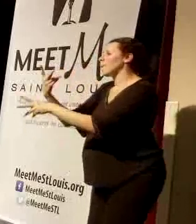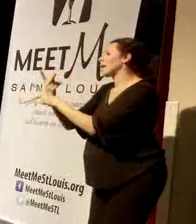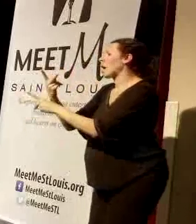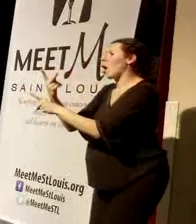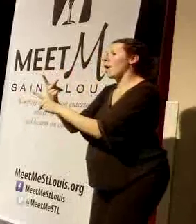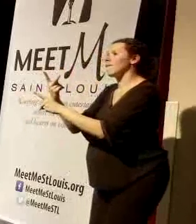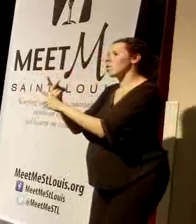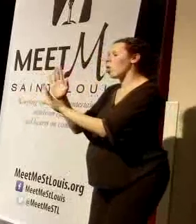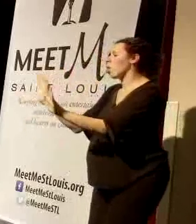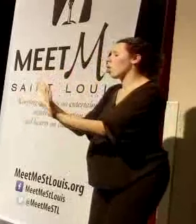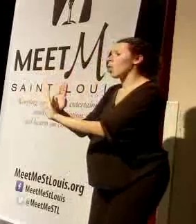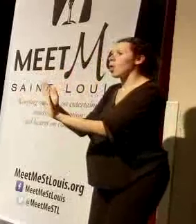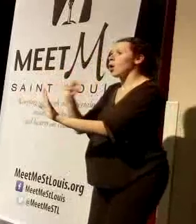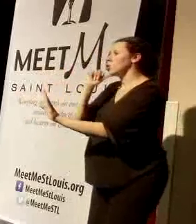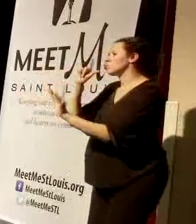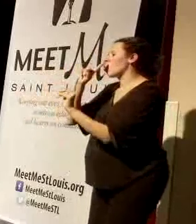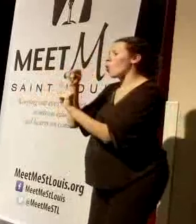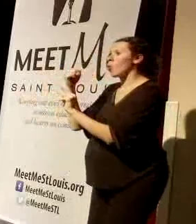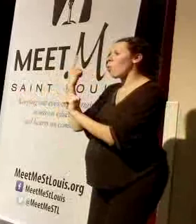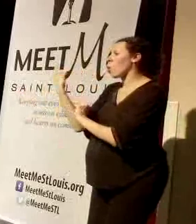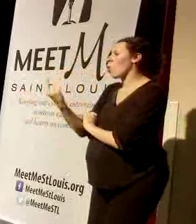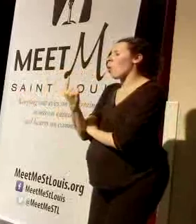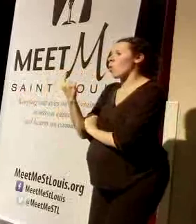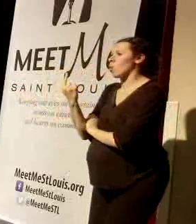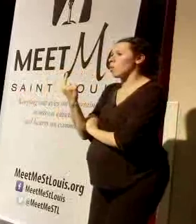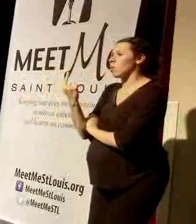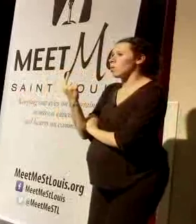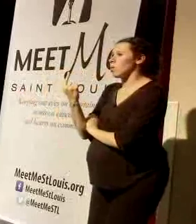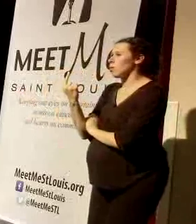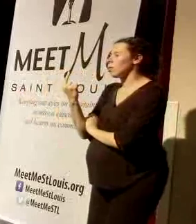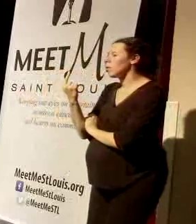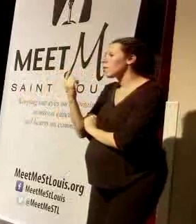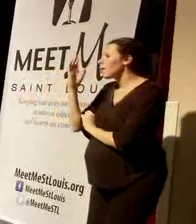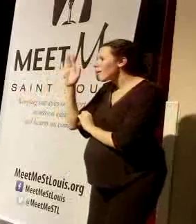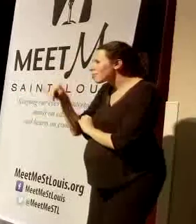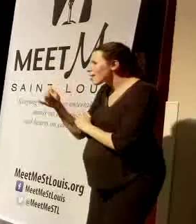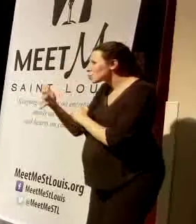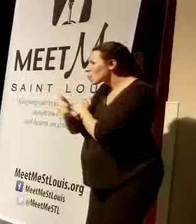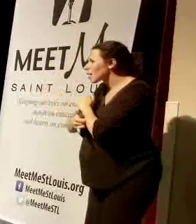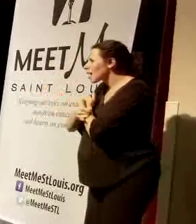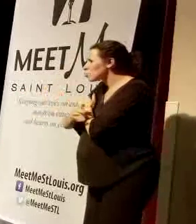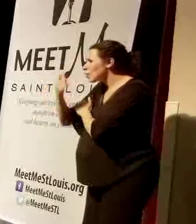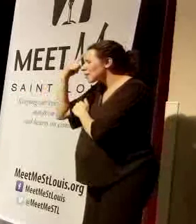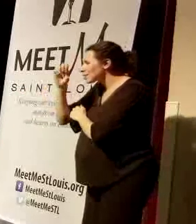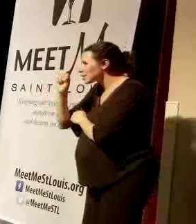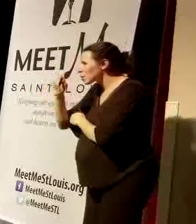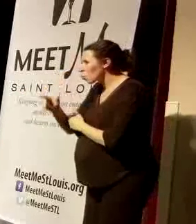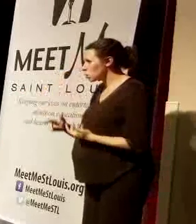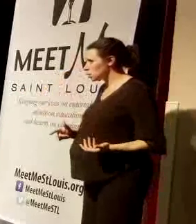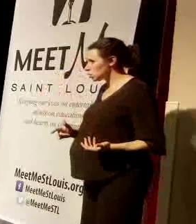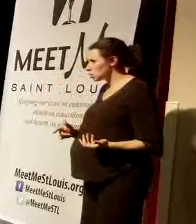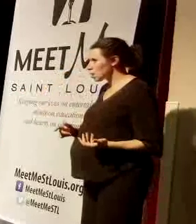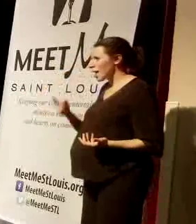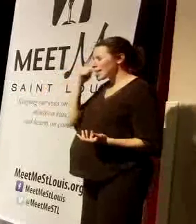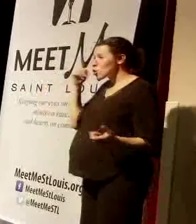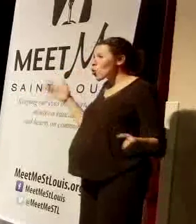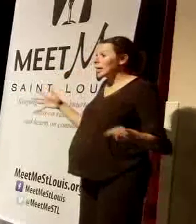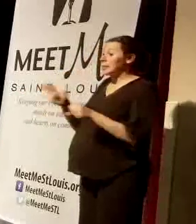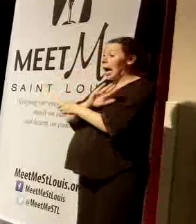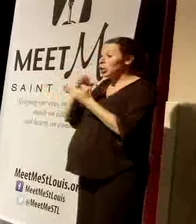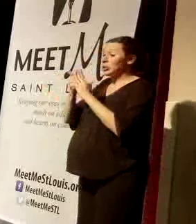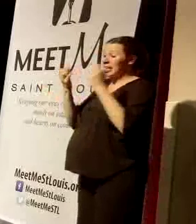careful. Don't go out alone. That's what the country thinks of St. Louis. They think your entire city is on fire, and